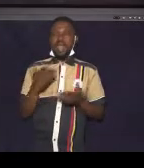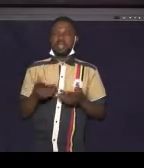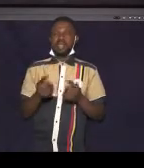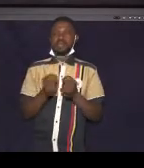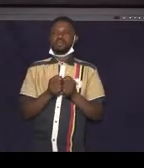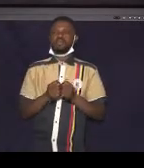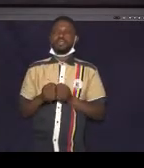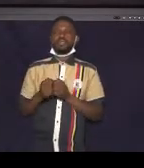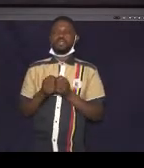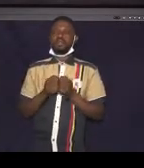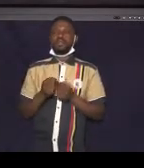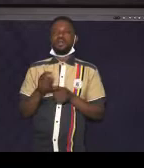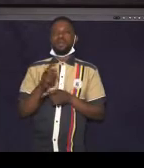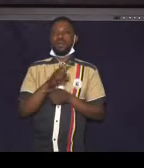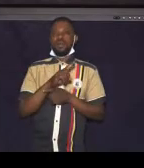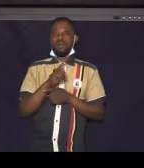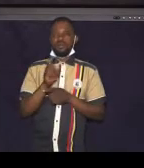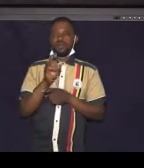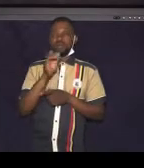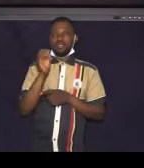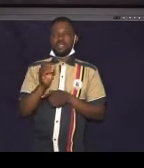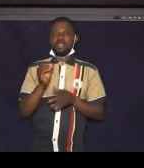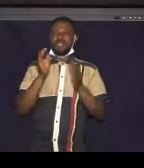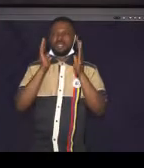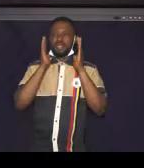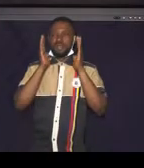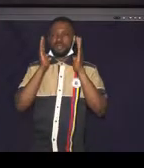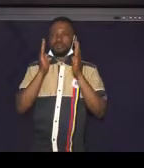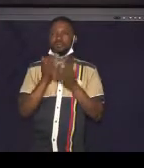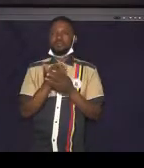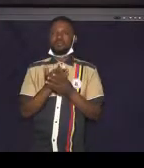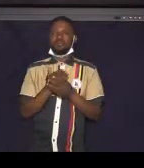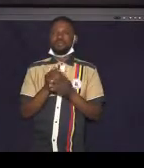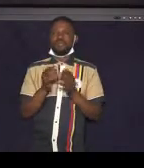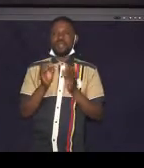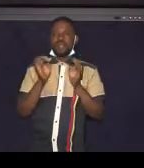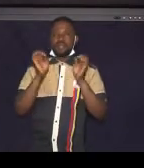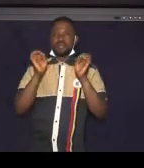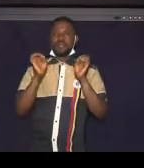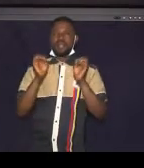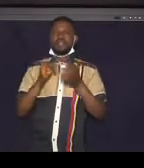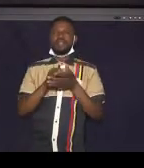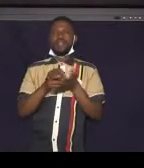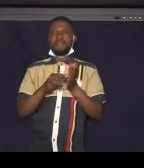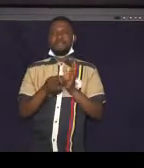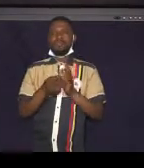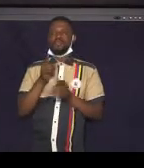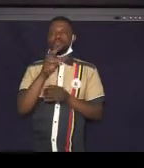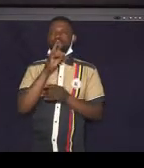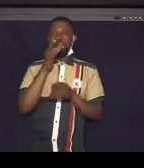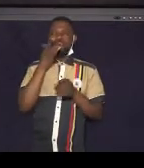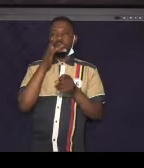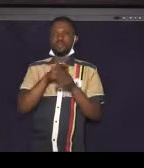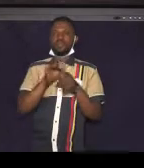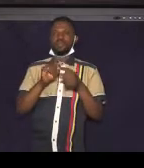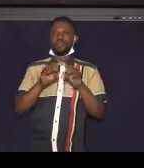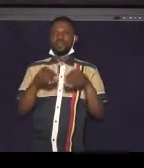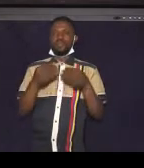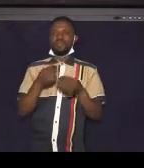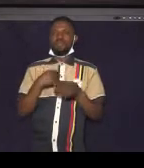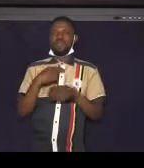here together. 100% attention. Excellent. That means you are promising to give